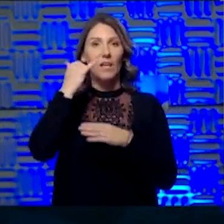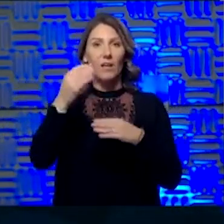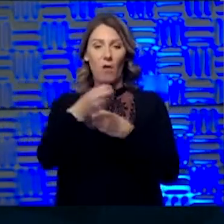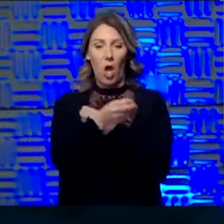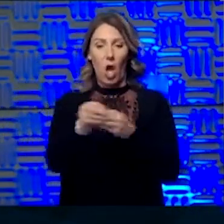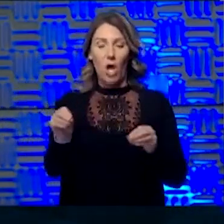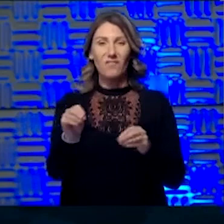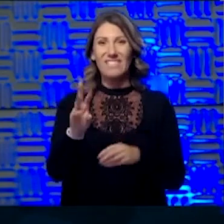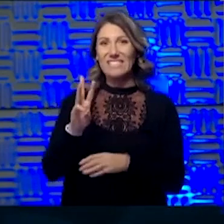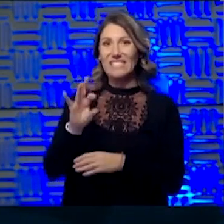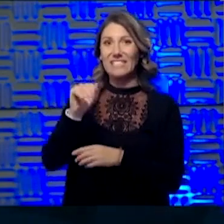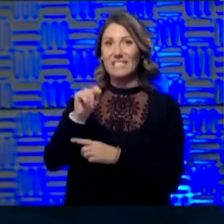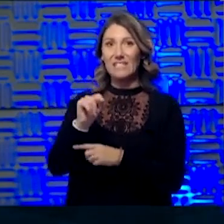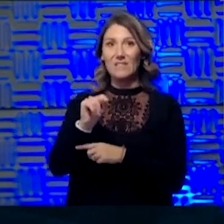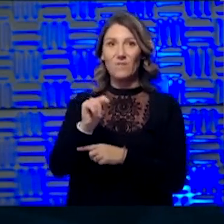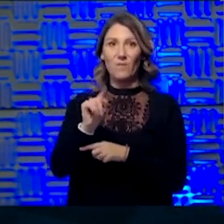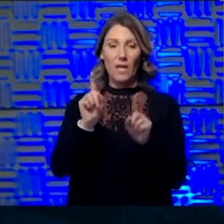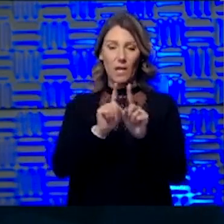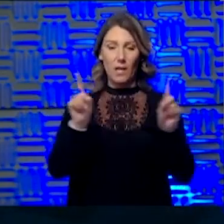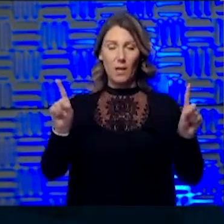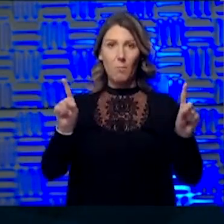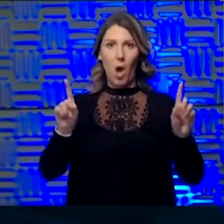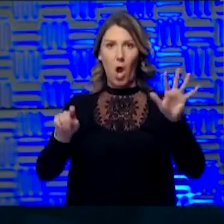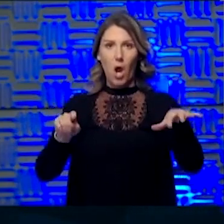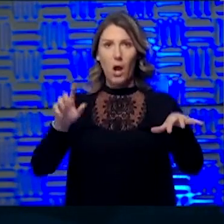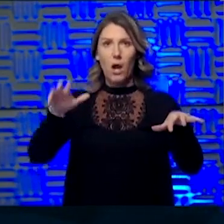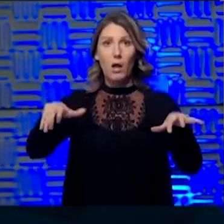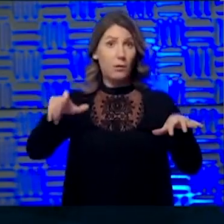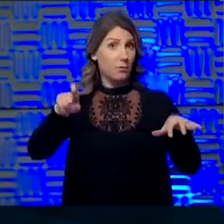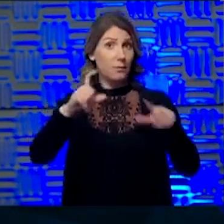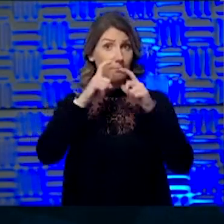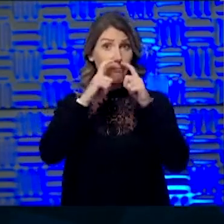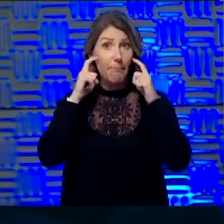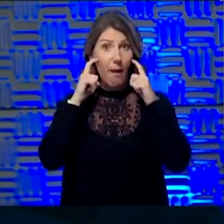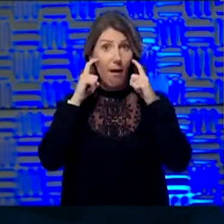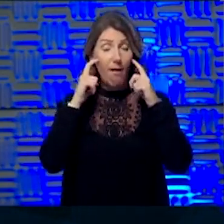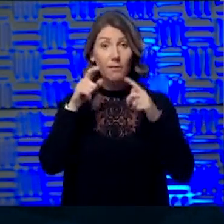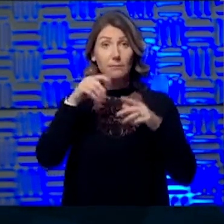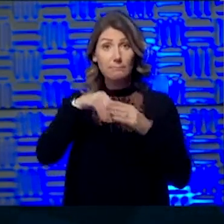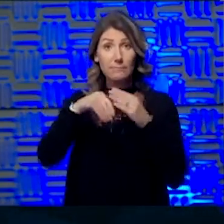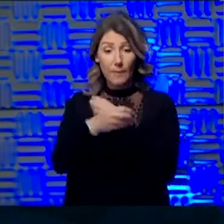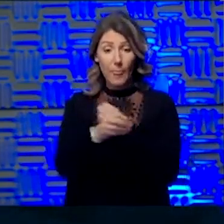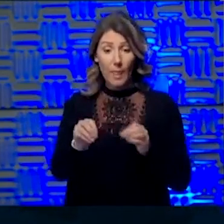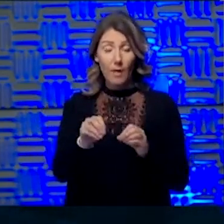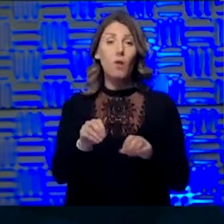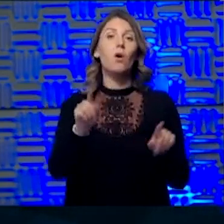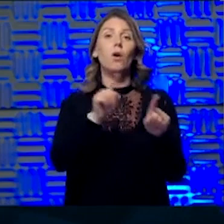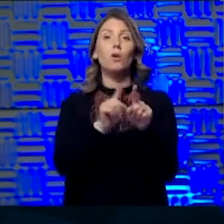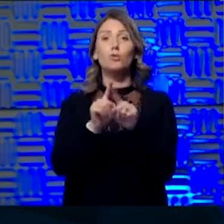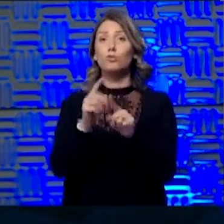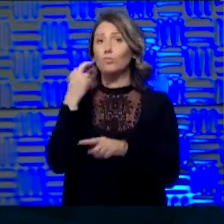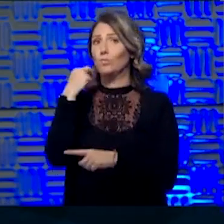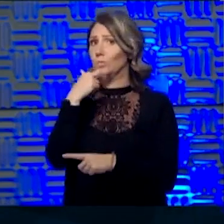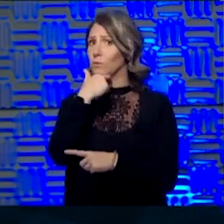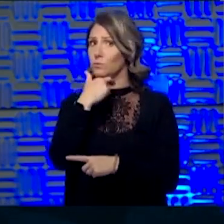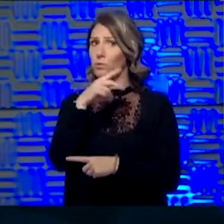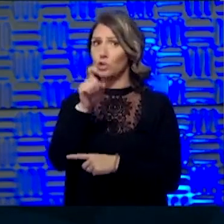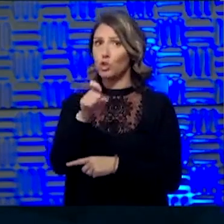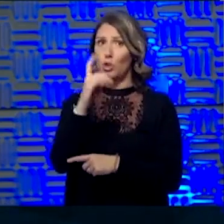wear masks in the office? And also there was one about restaurants. Should wait staff wear